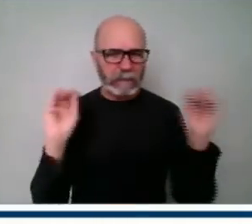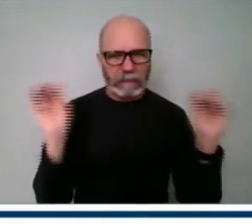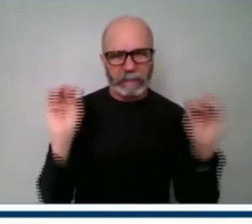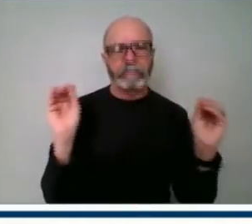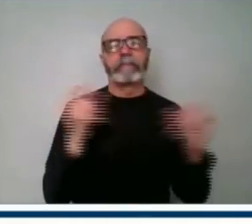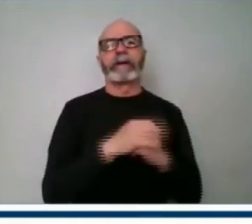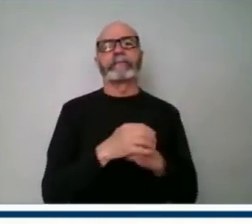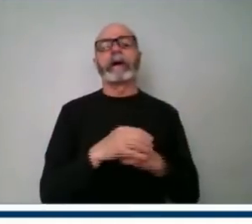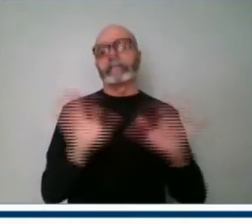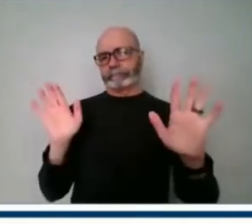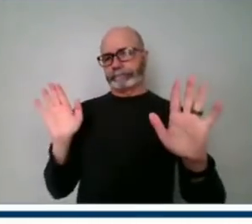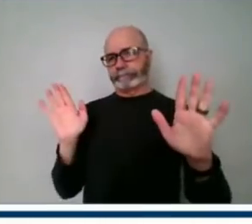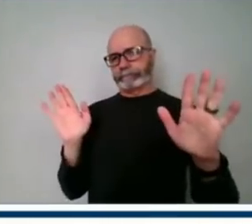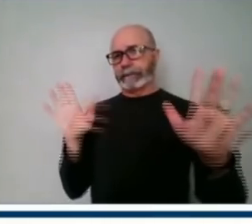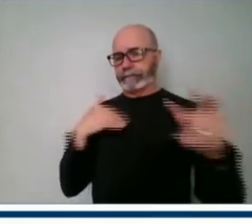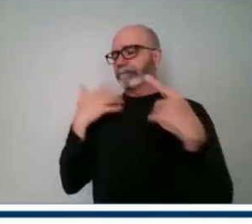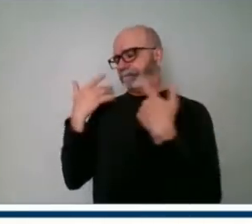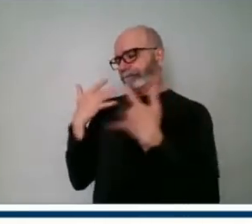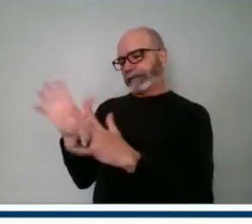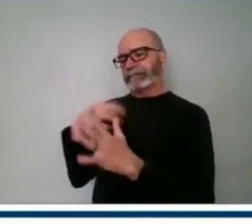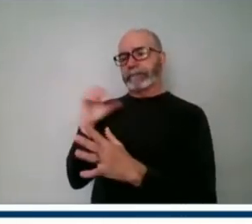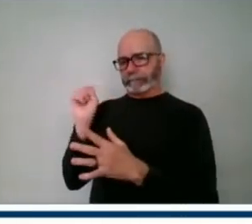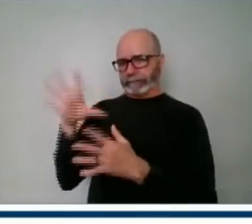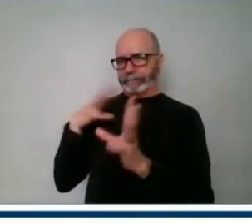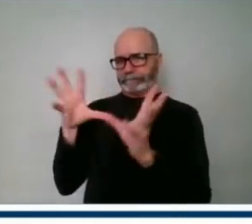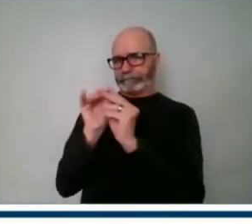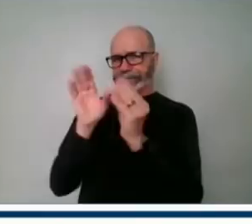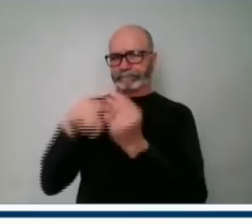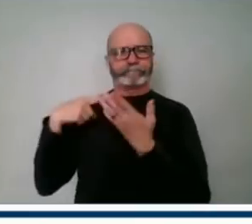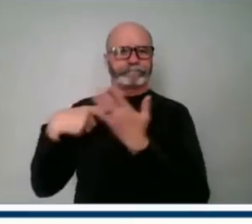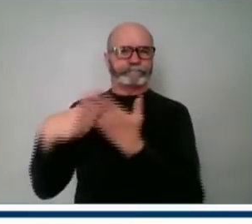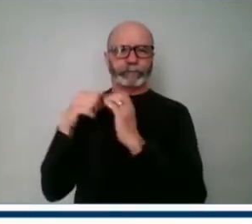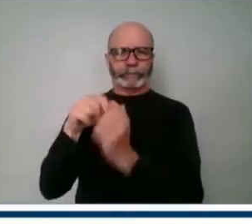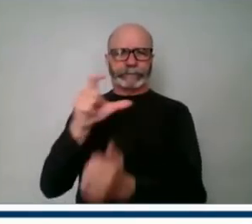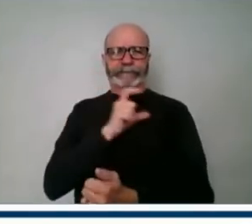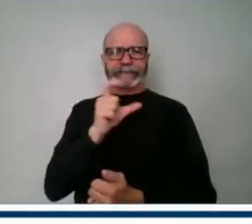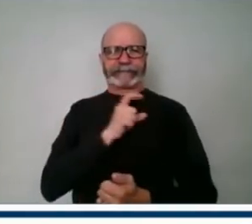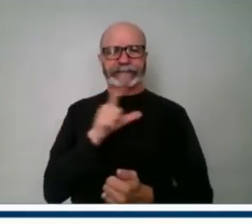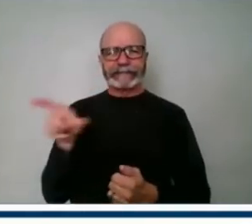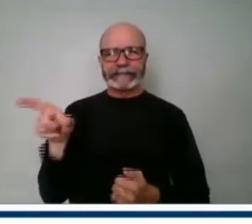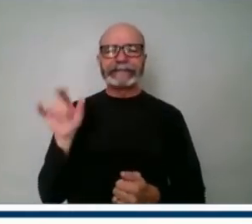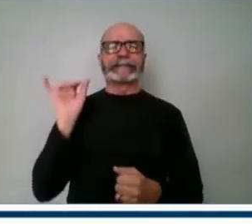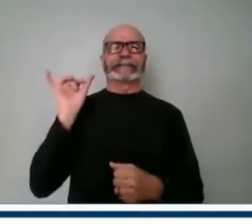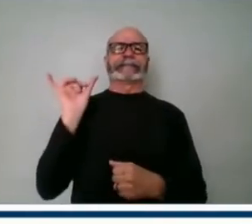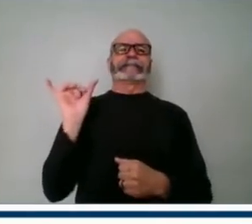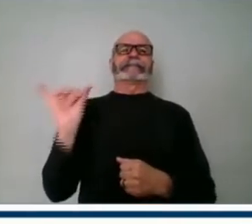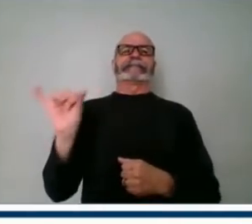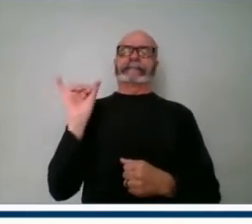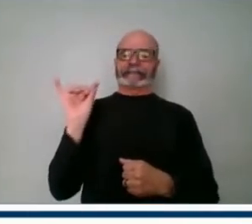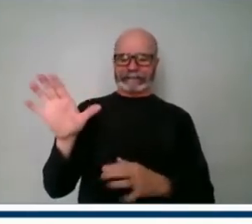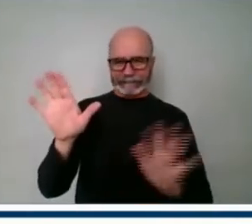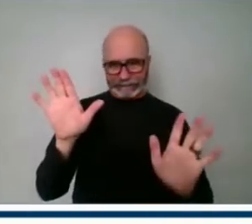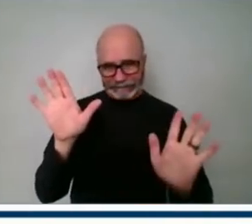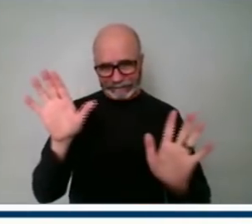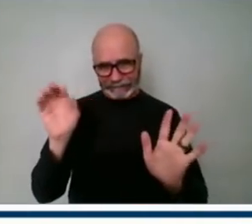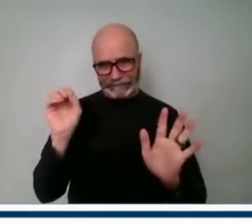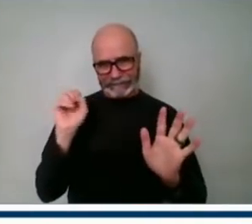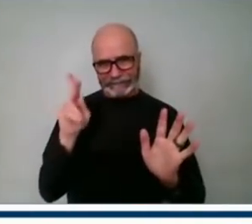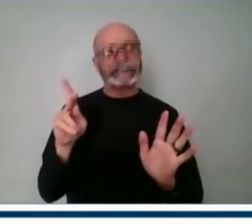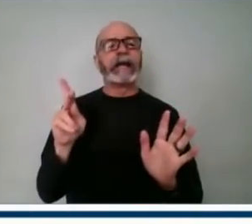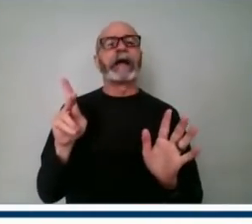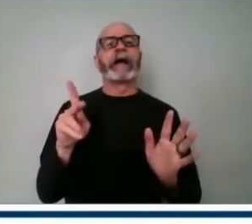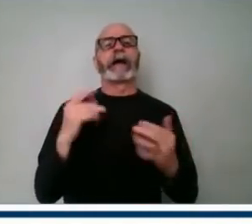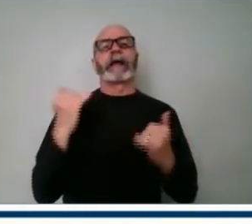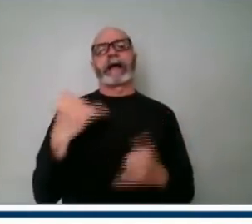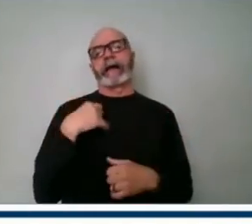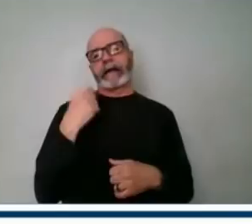them, and what we're doing is actually we became more aware of that for